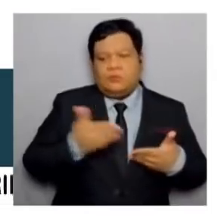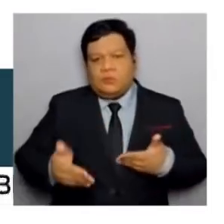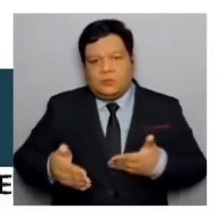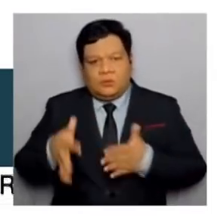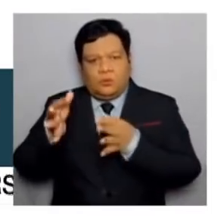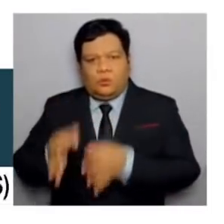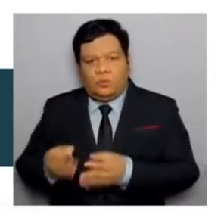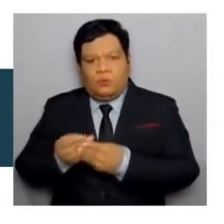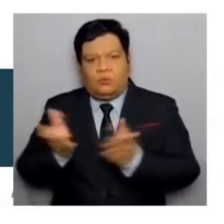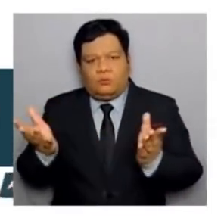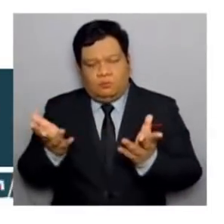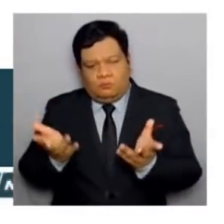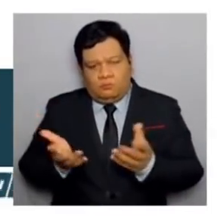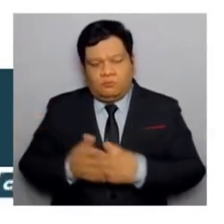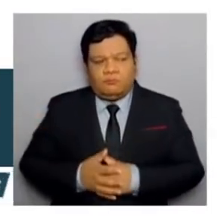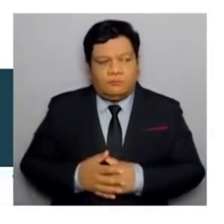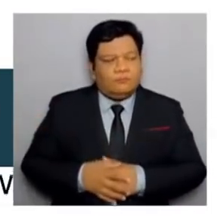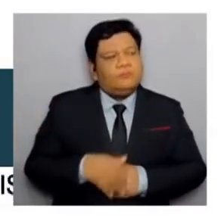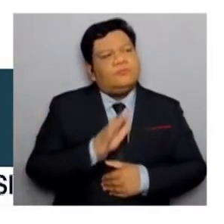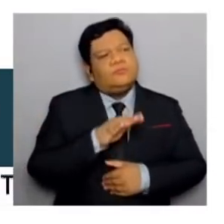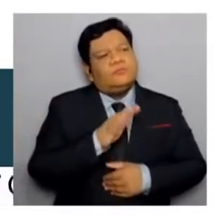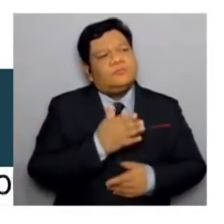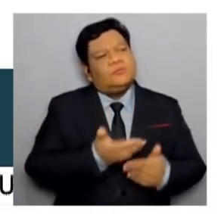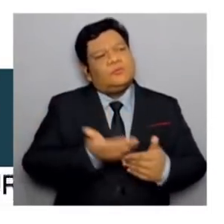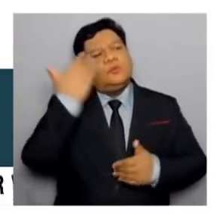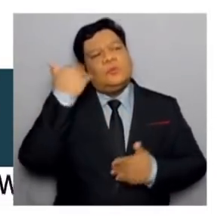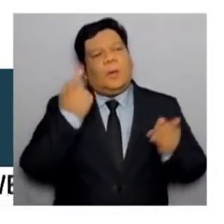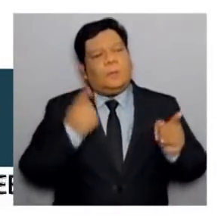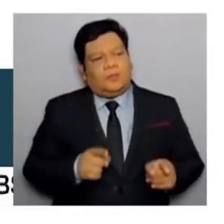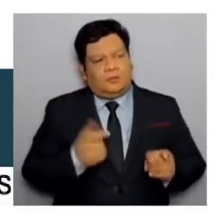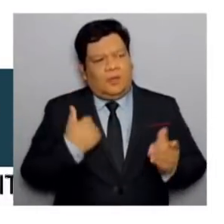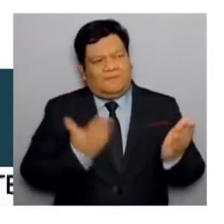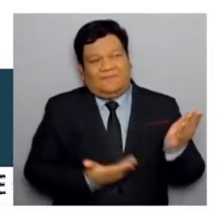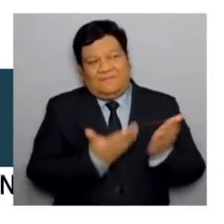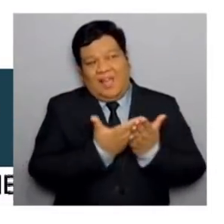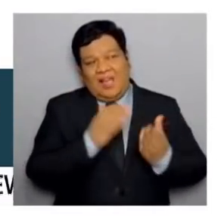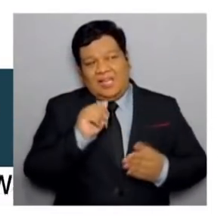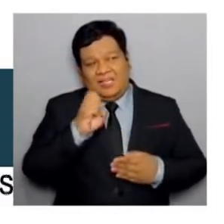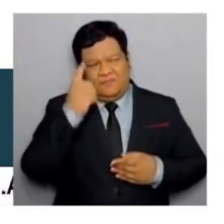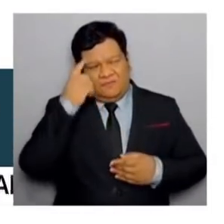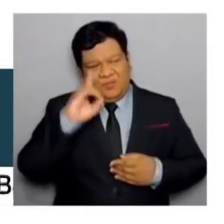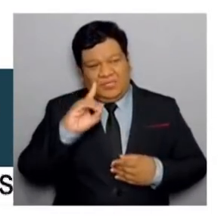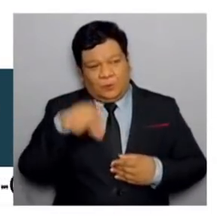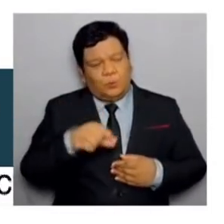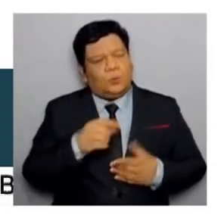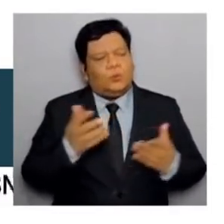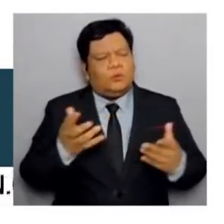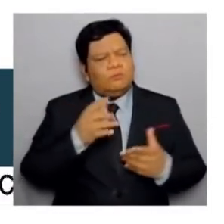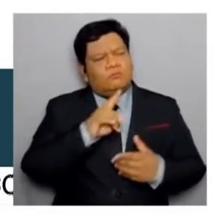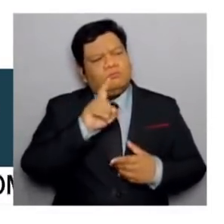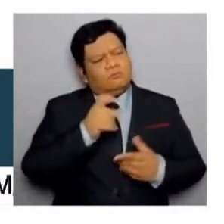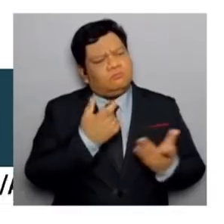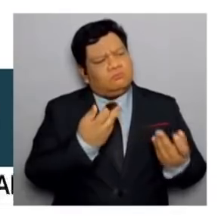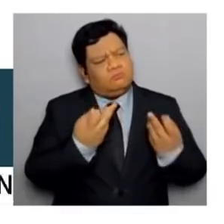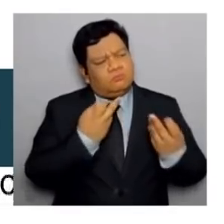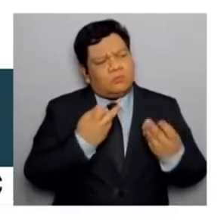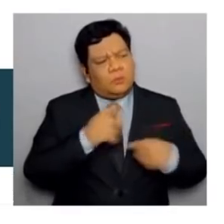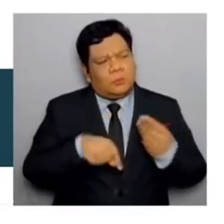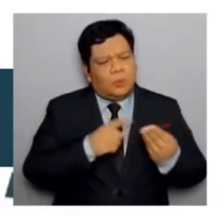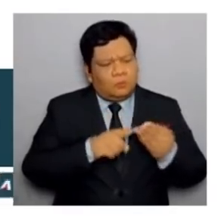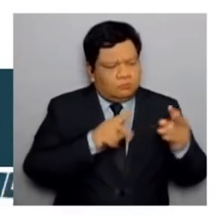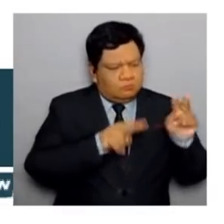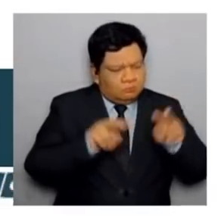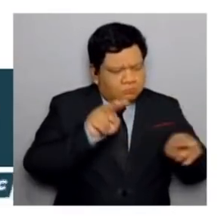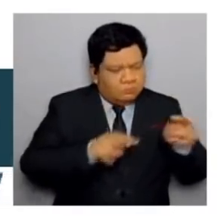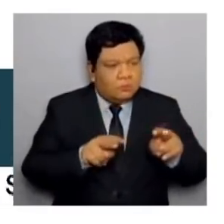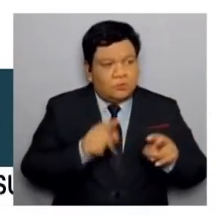about, you know, previous cases, if you know of any. Talk to us about case studies wherein the